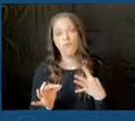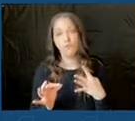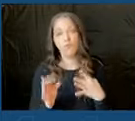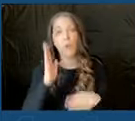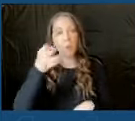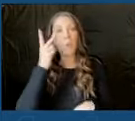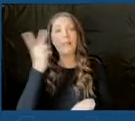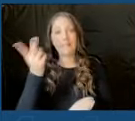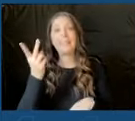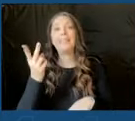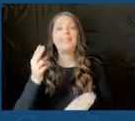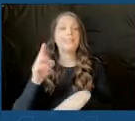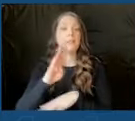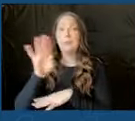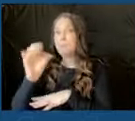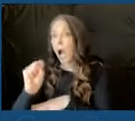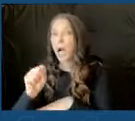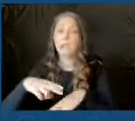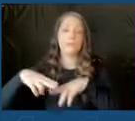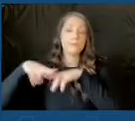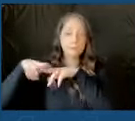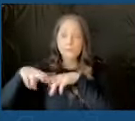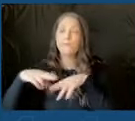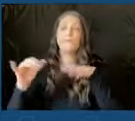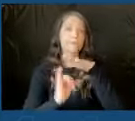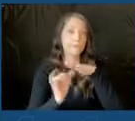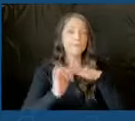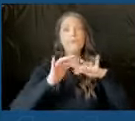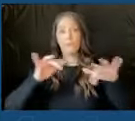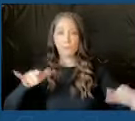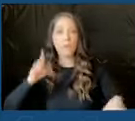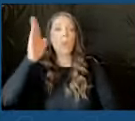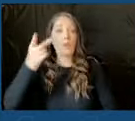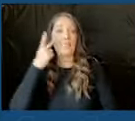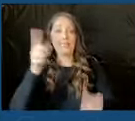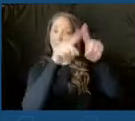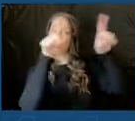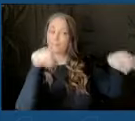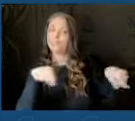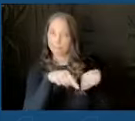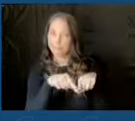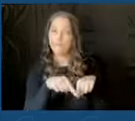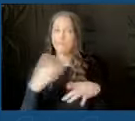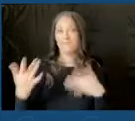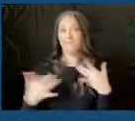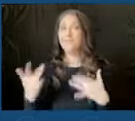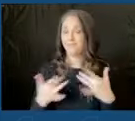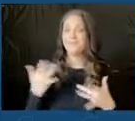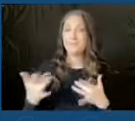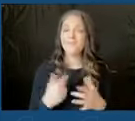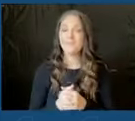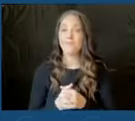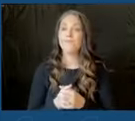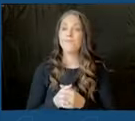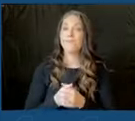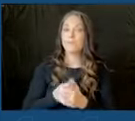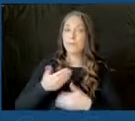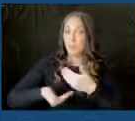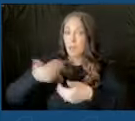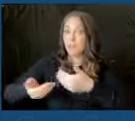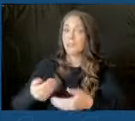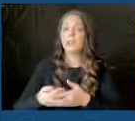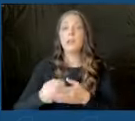This is buses upstate. This is transportation everywhere. So we're very, very excited about that as well. So big progress, but also the message